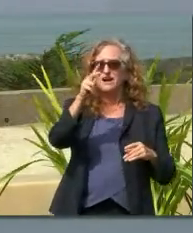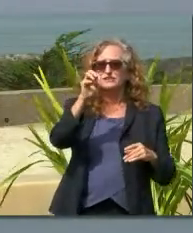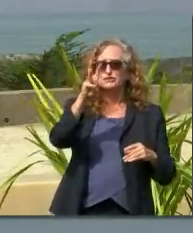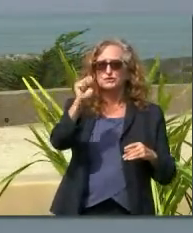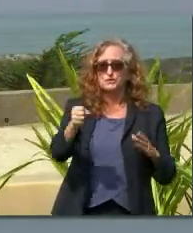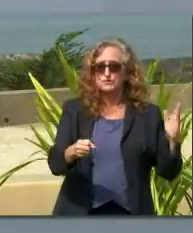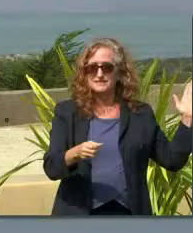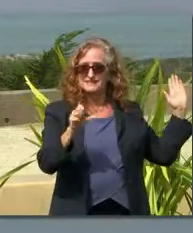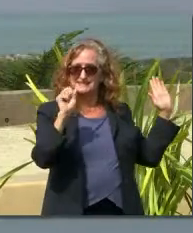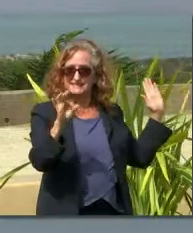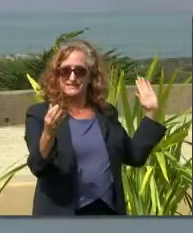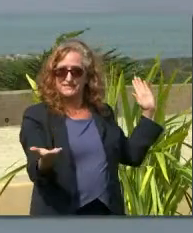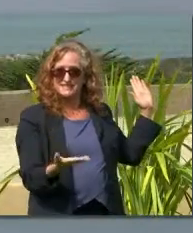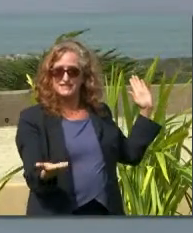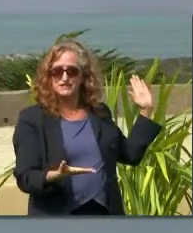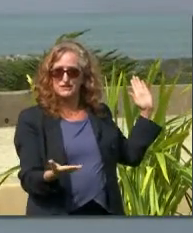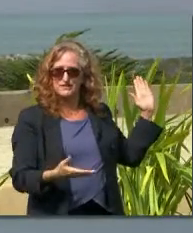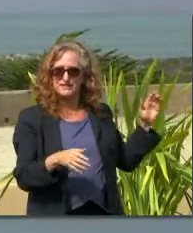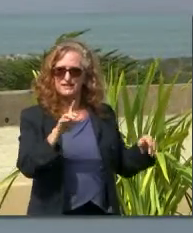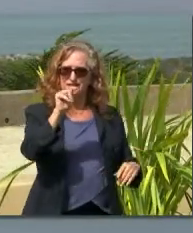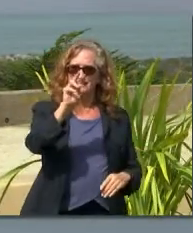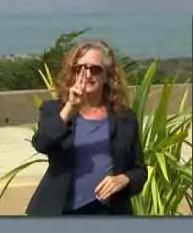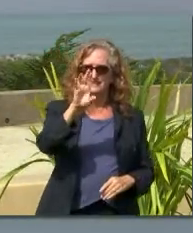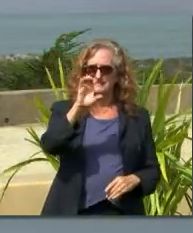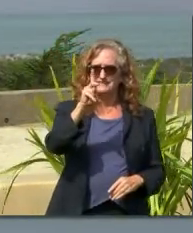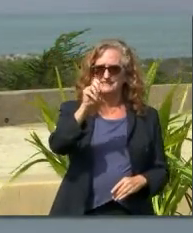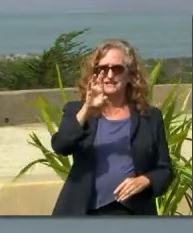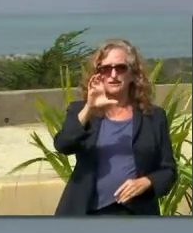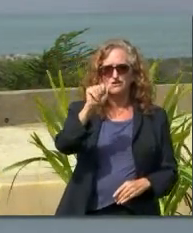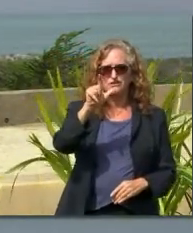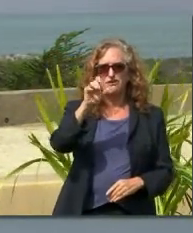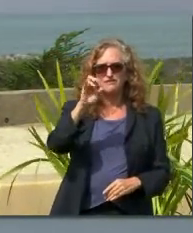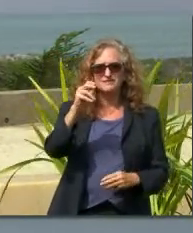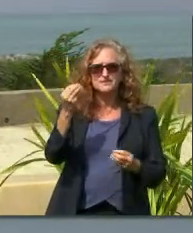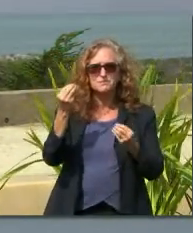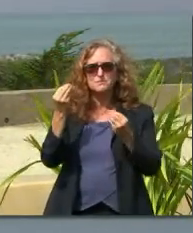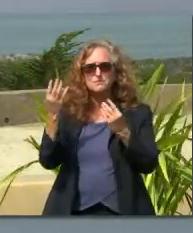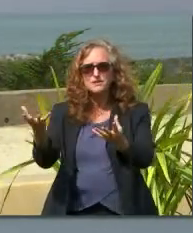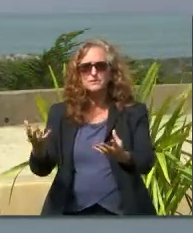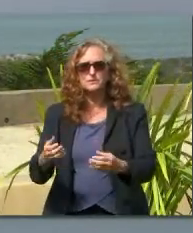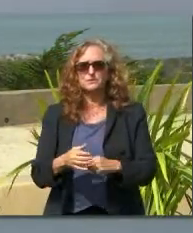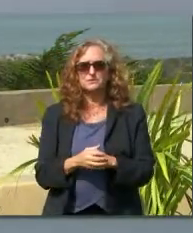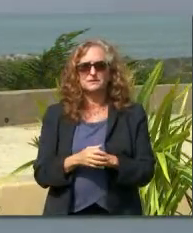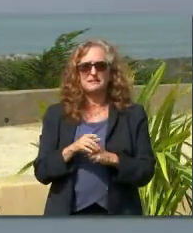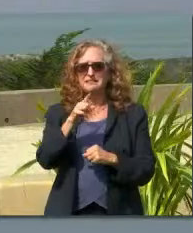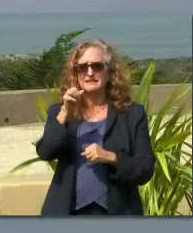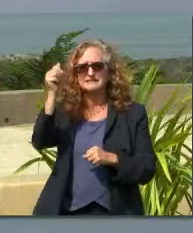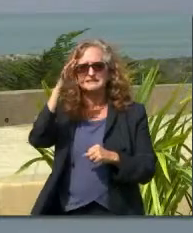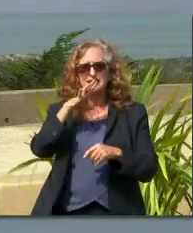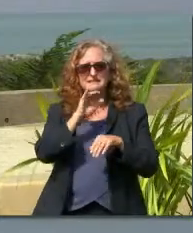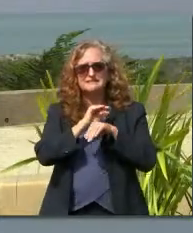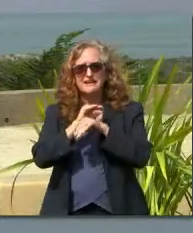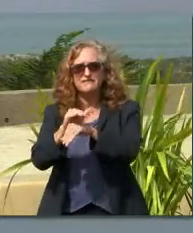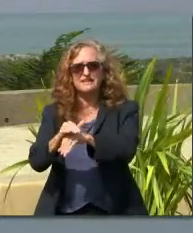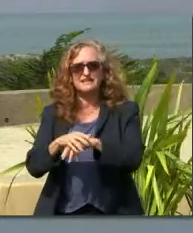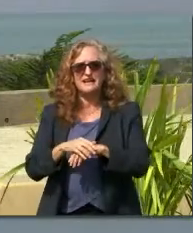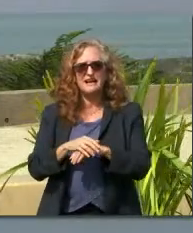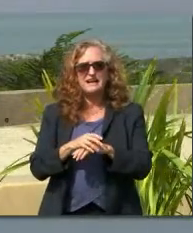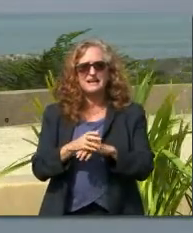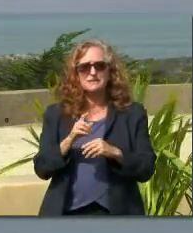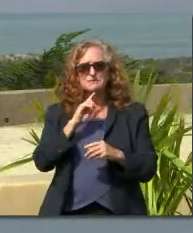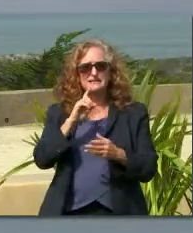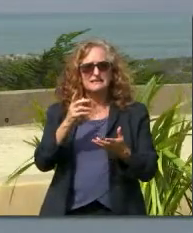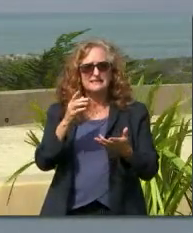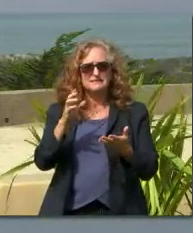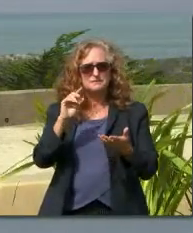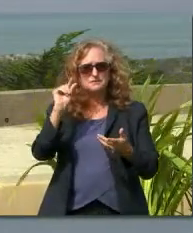really? Tucker Carlson, These guys every single night, doubling down on stupid, trying to